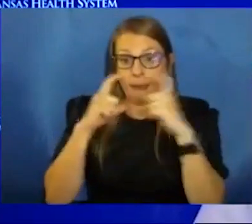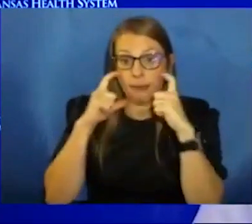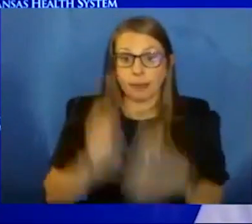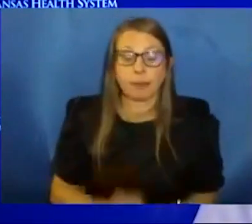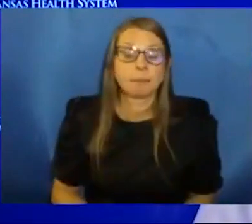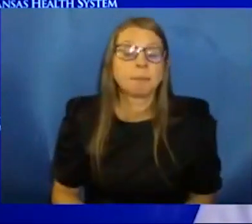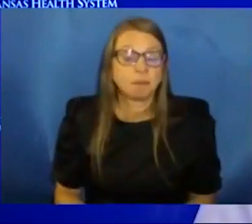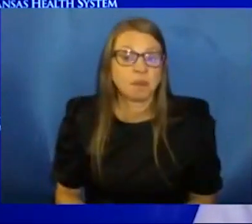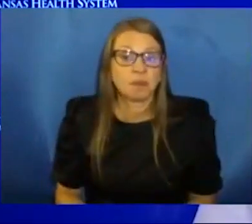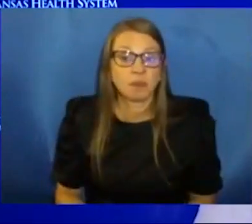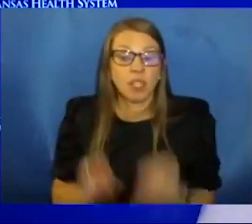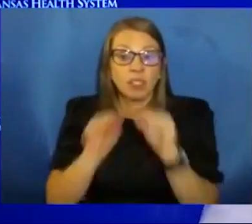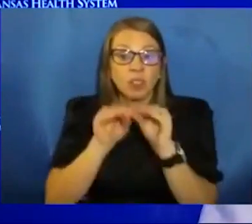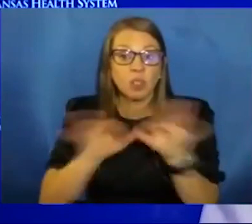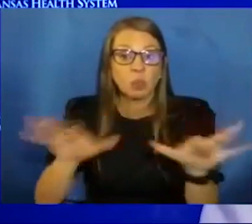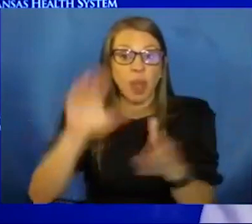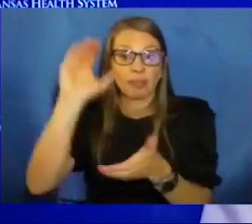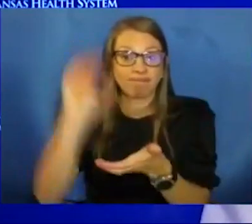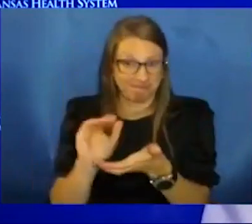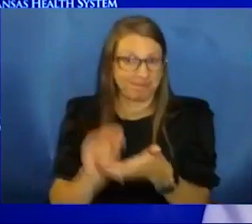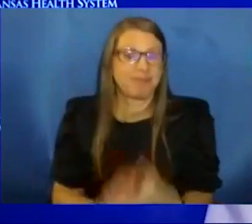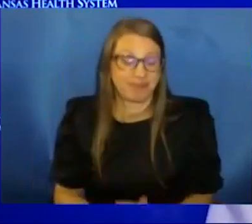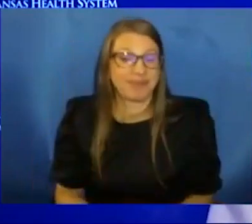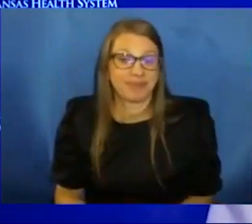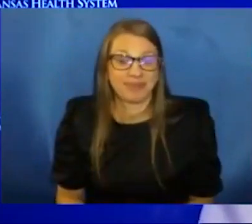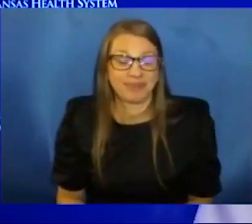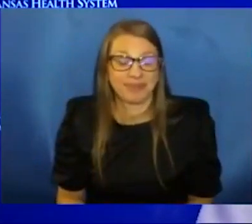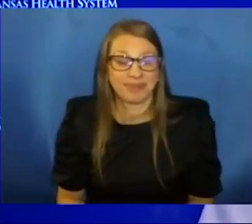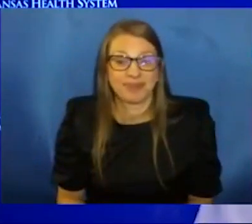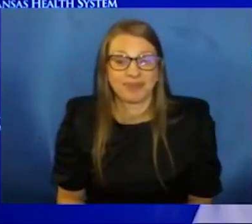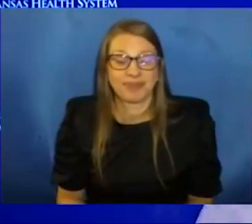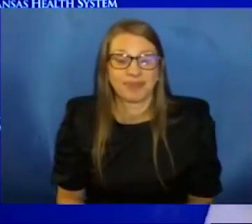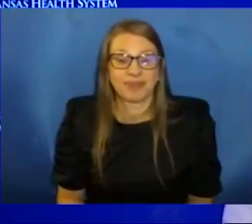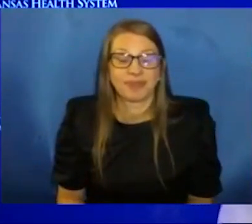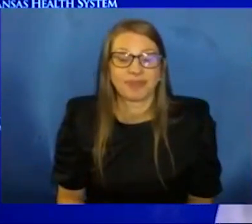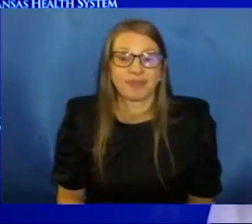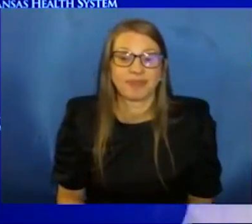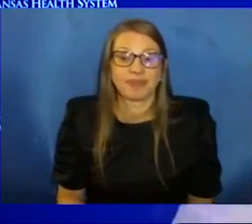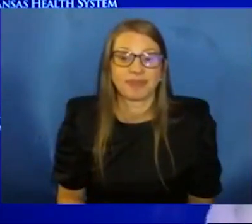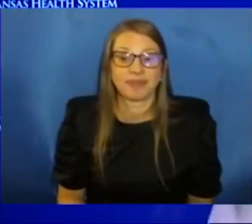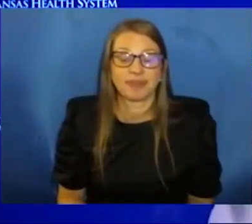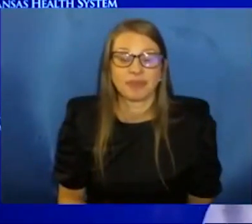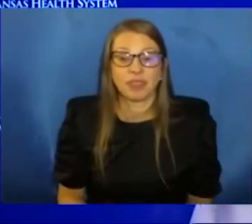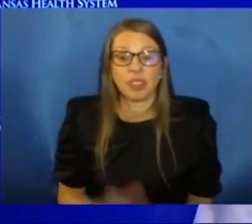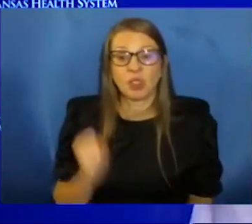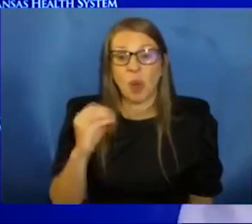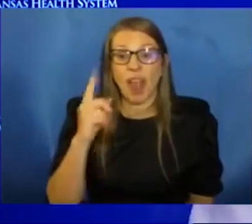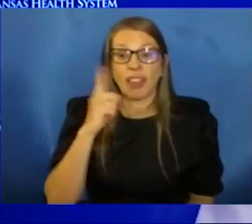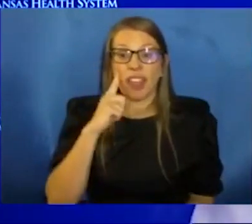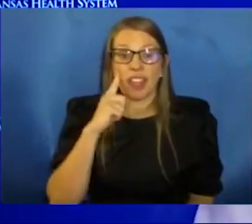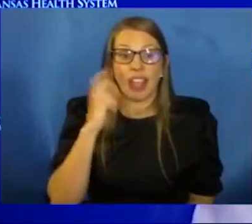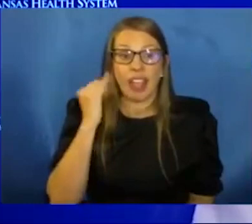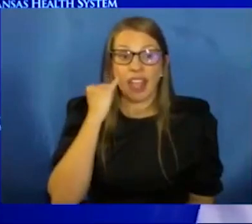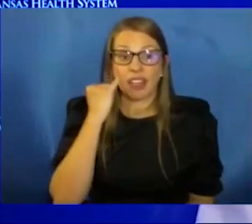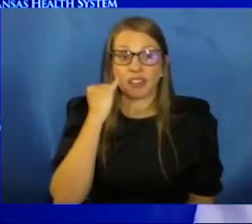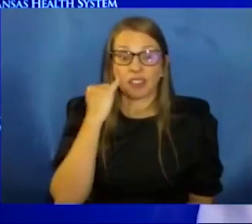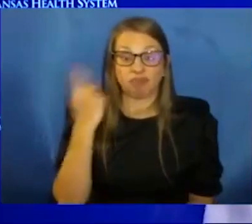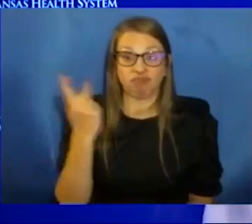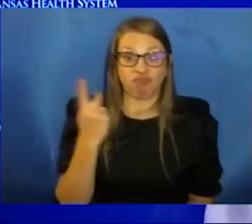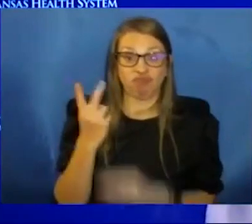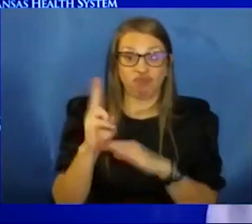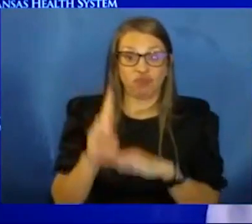vaccinated, it is recommended to go get tested 3 to 5 days after that exposure as well. Okay, a couple quick ones.